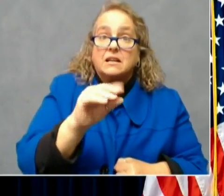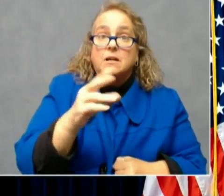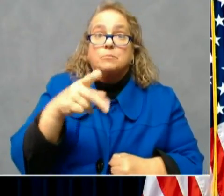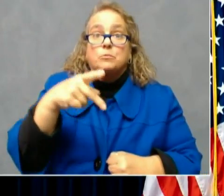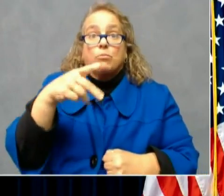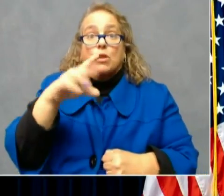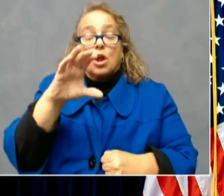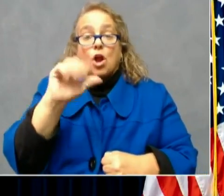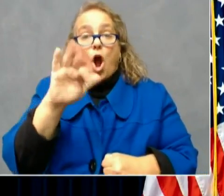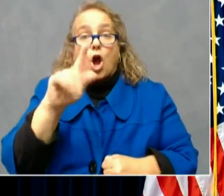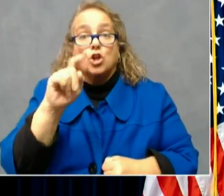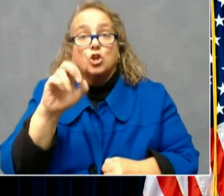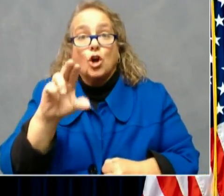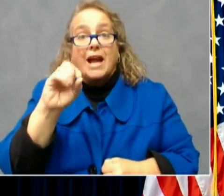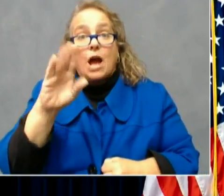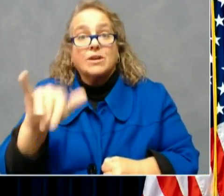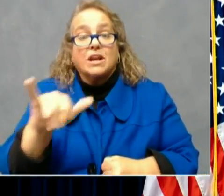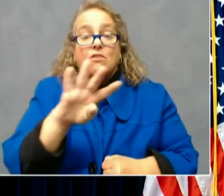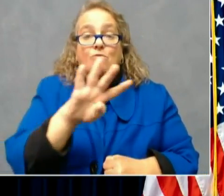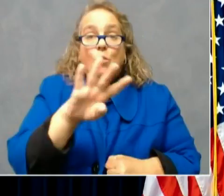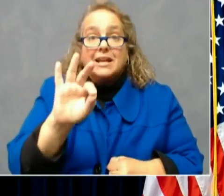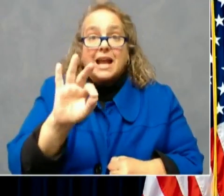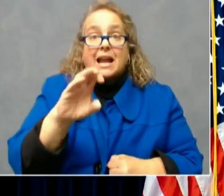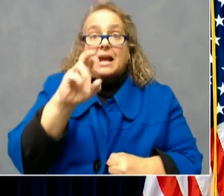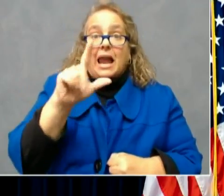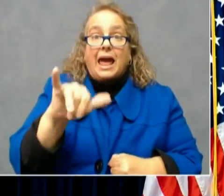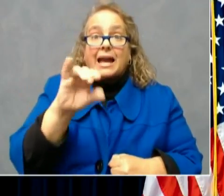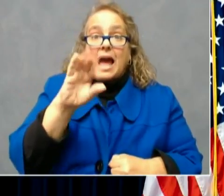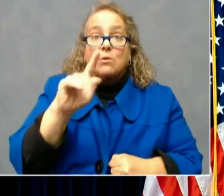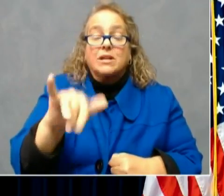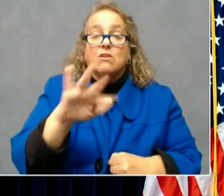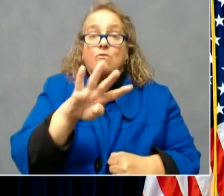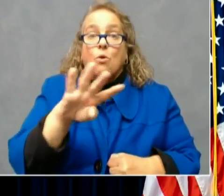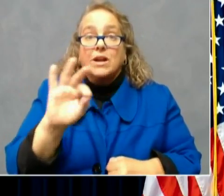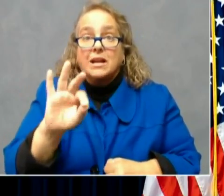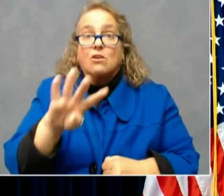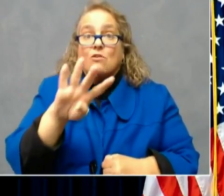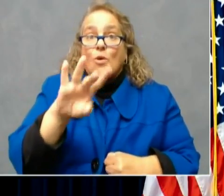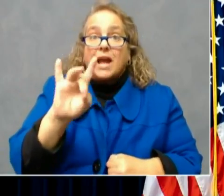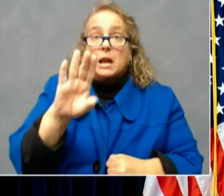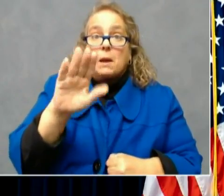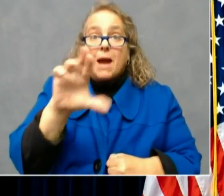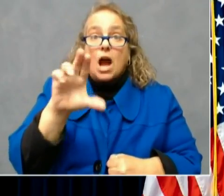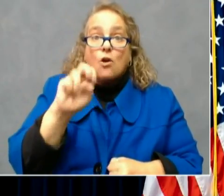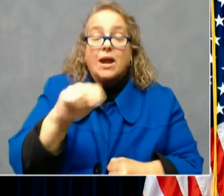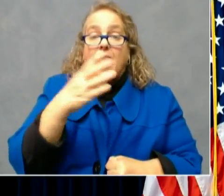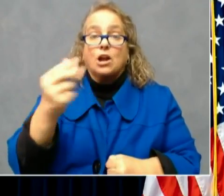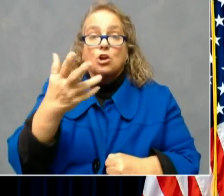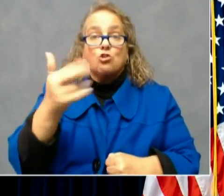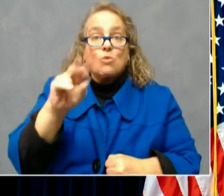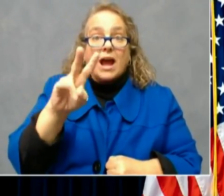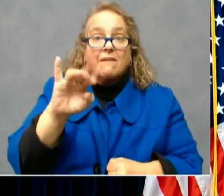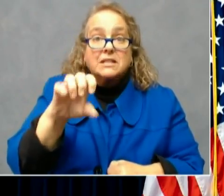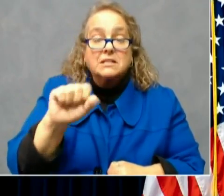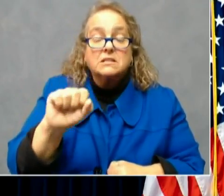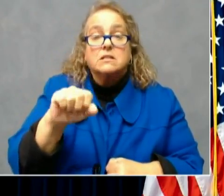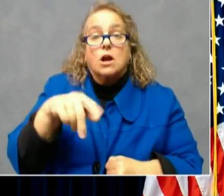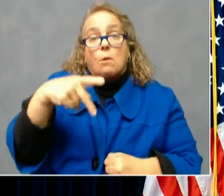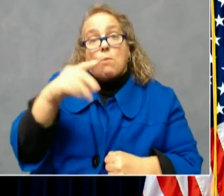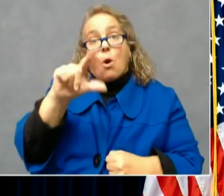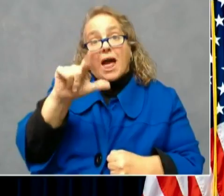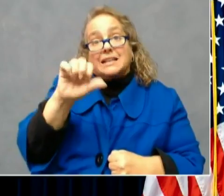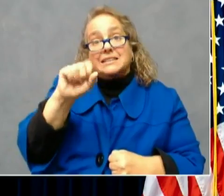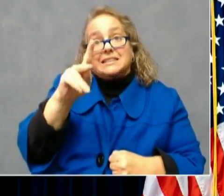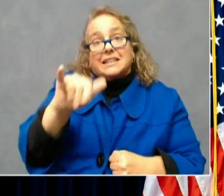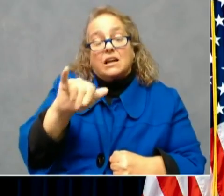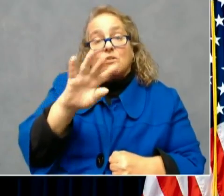49. Clay County, 49. 48 in Barron and Graves. 44 in Pulaski.